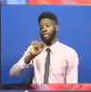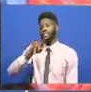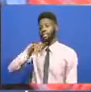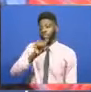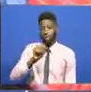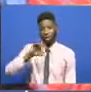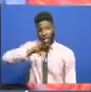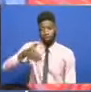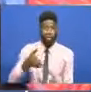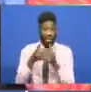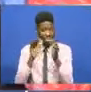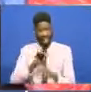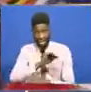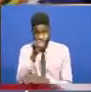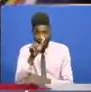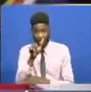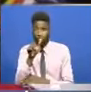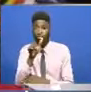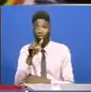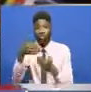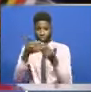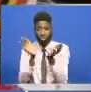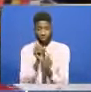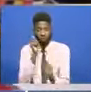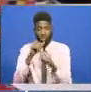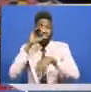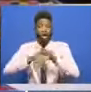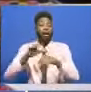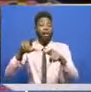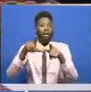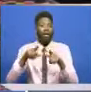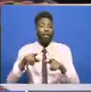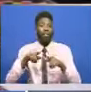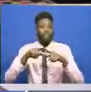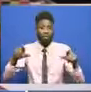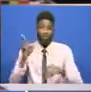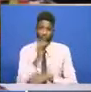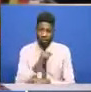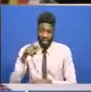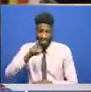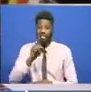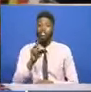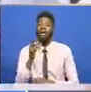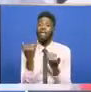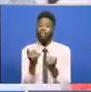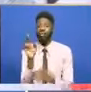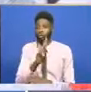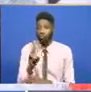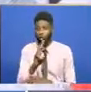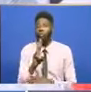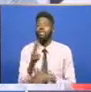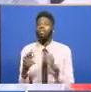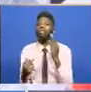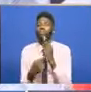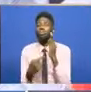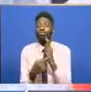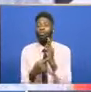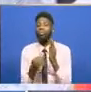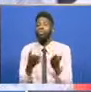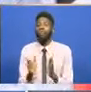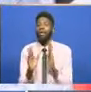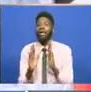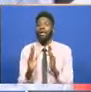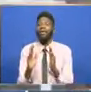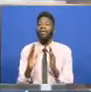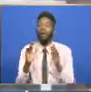challenged the communities that have acquired title deeds to now take advantage of improved methods of cattle farming in advancing